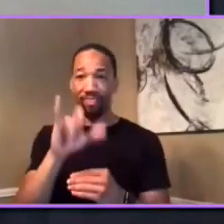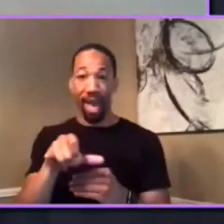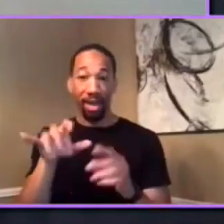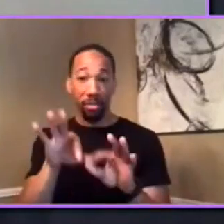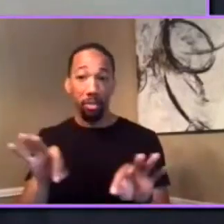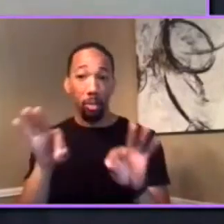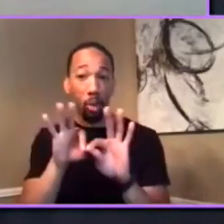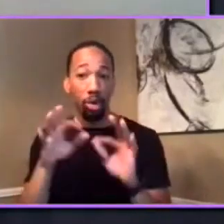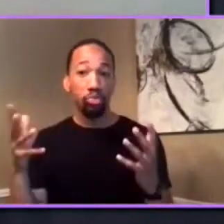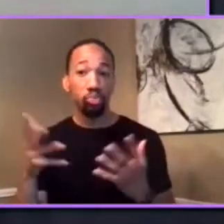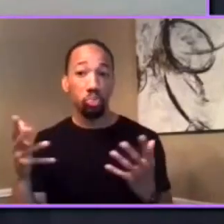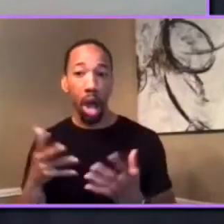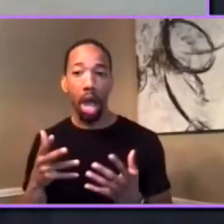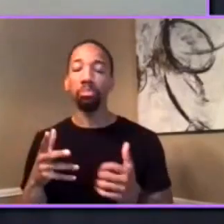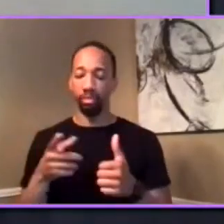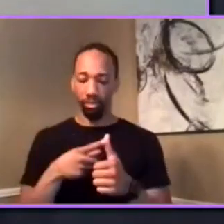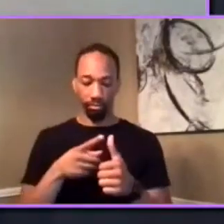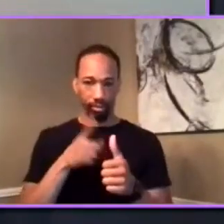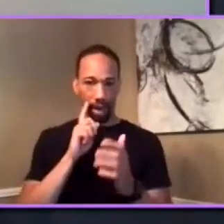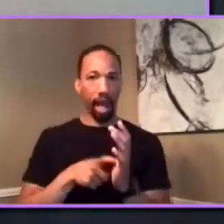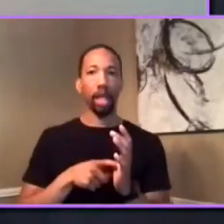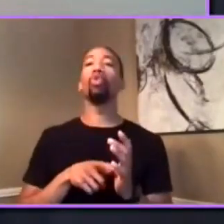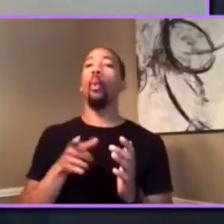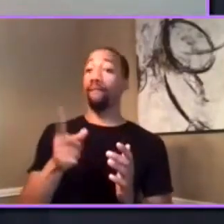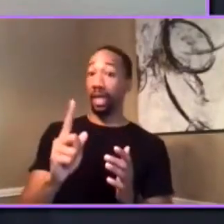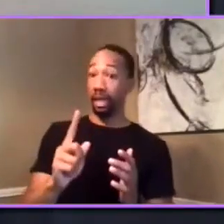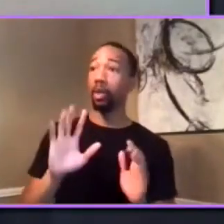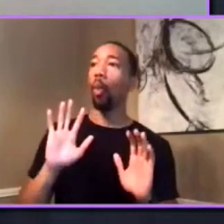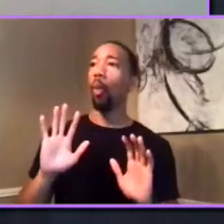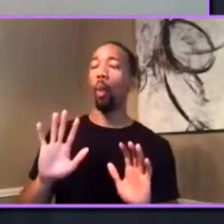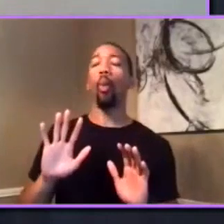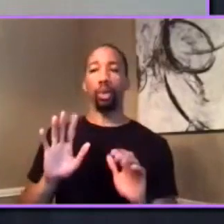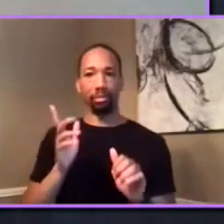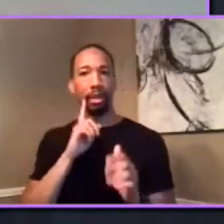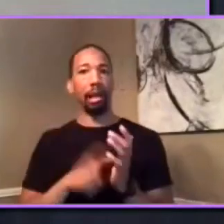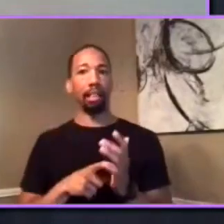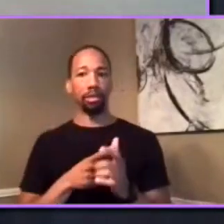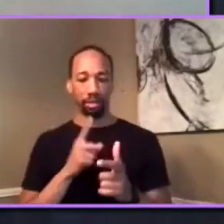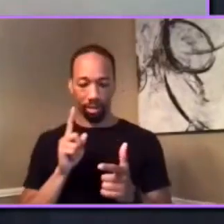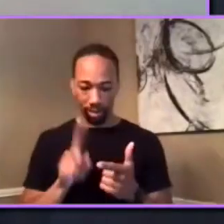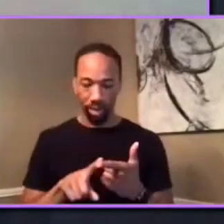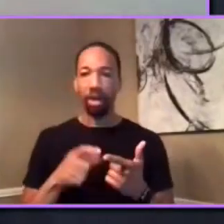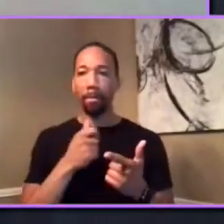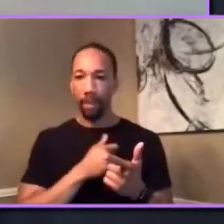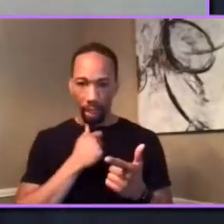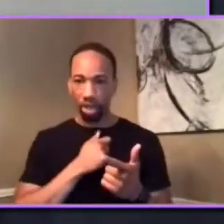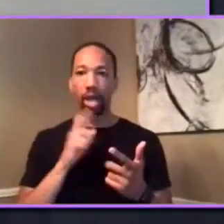offense, acknowledge it, apologize, and then keep moving forward and learn from that mistake. That piece is so important.